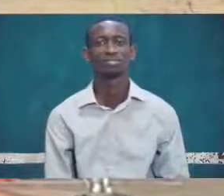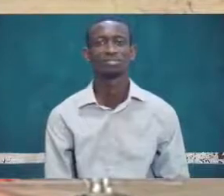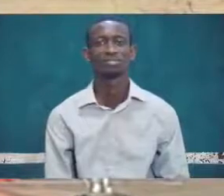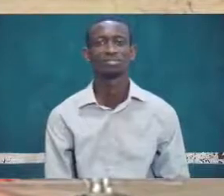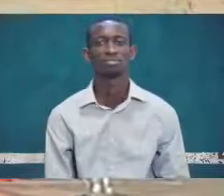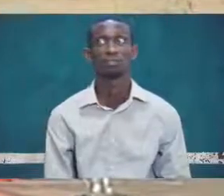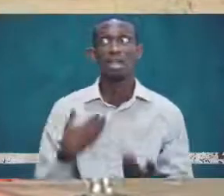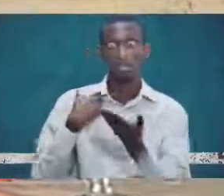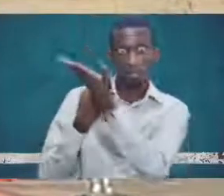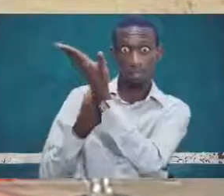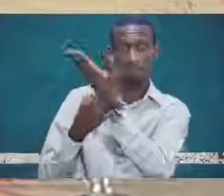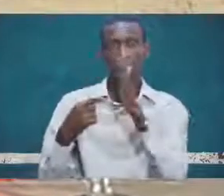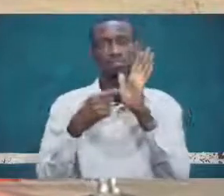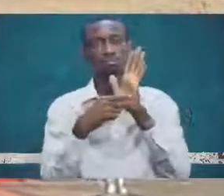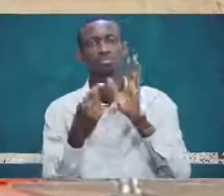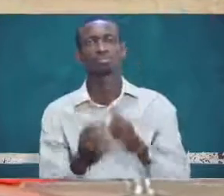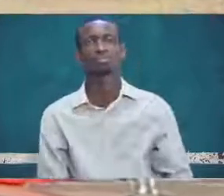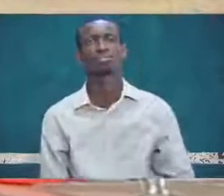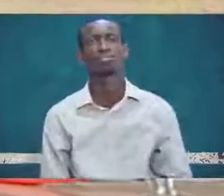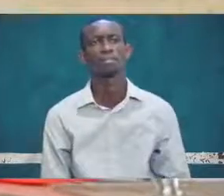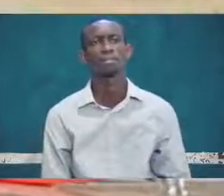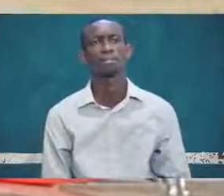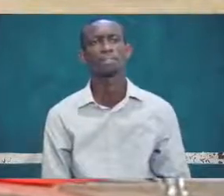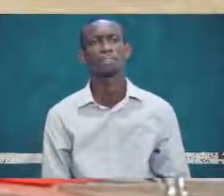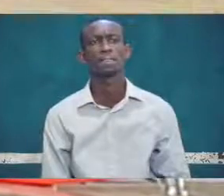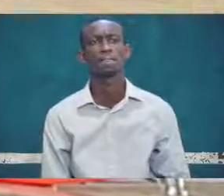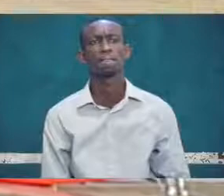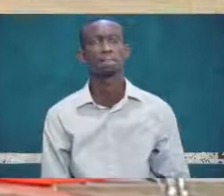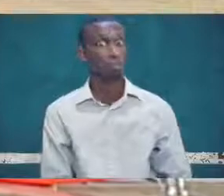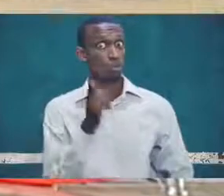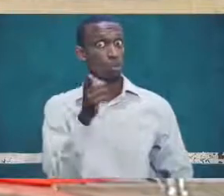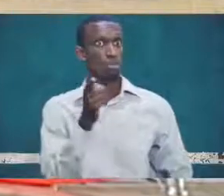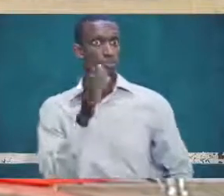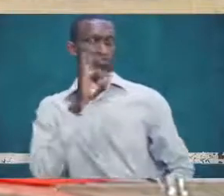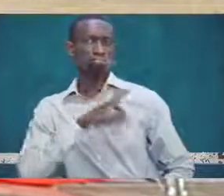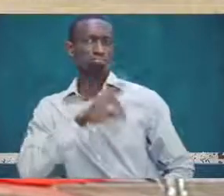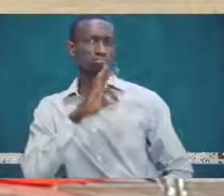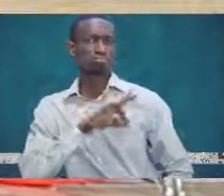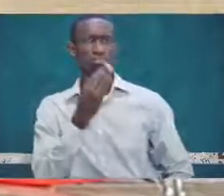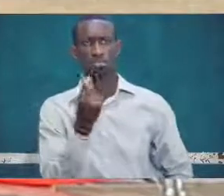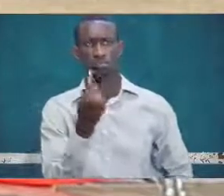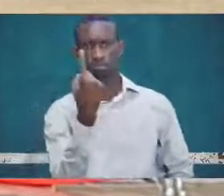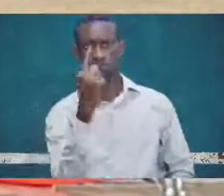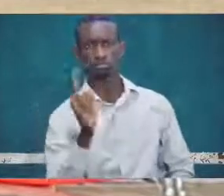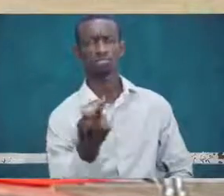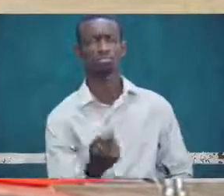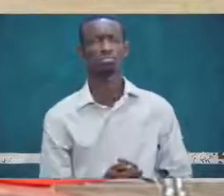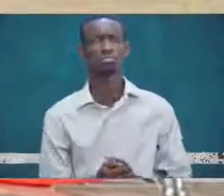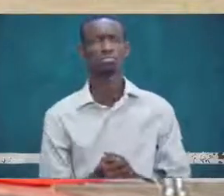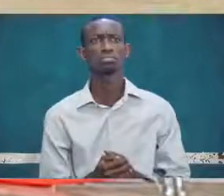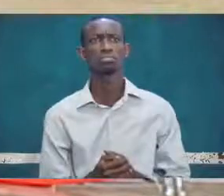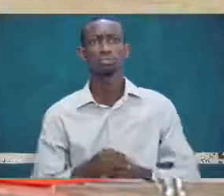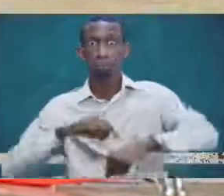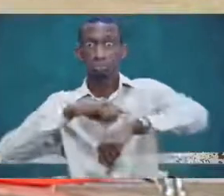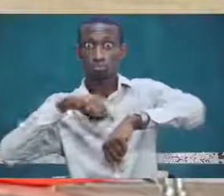I have one example for you. You are paid 1,000 an hour, and you need to